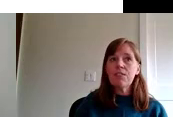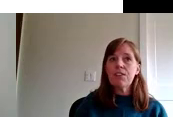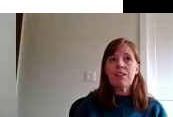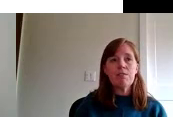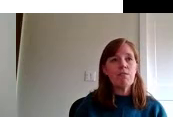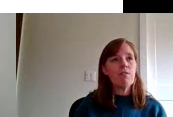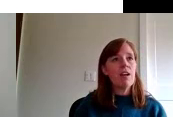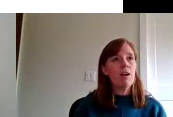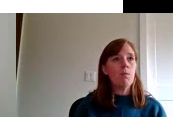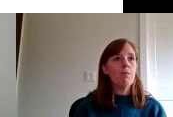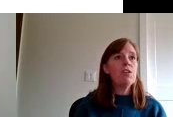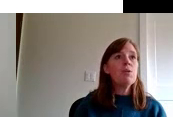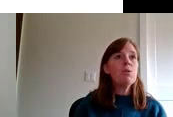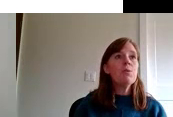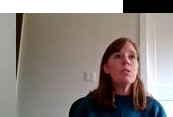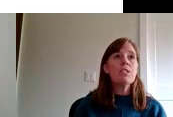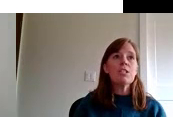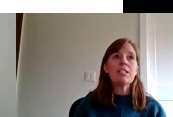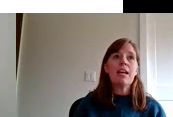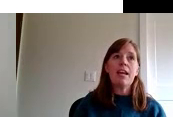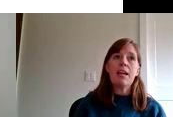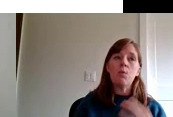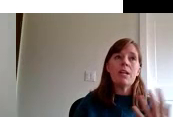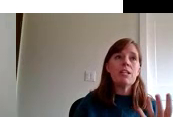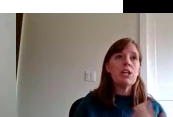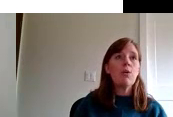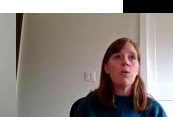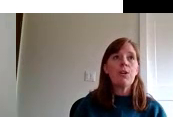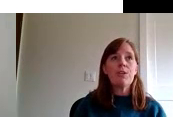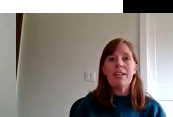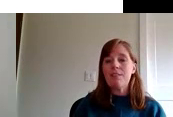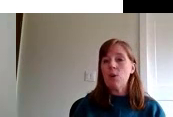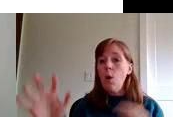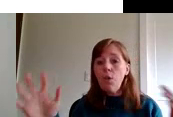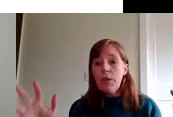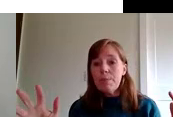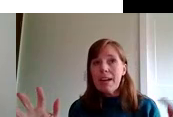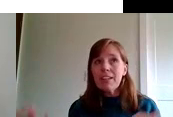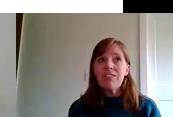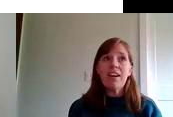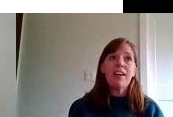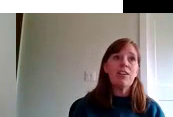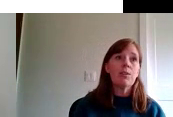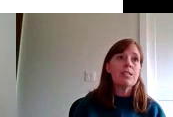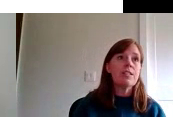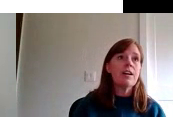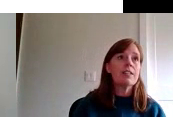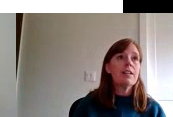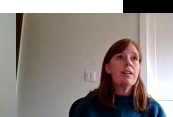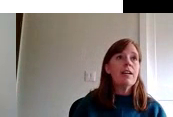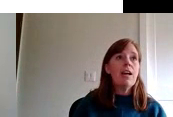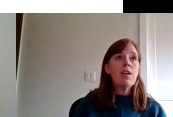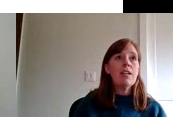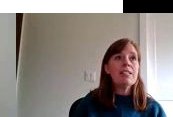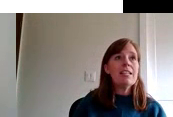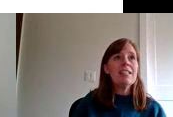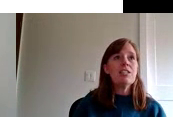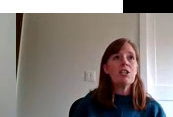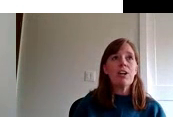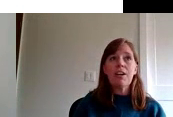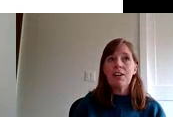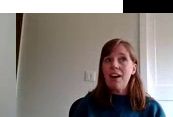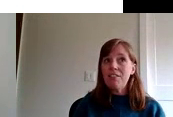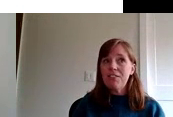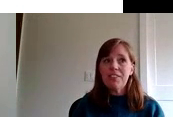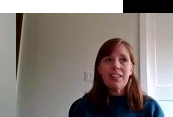have different views, just a window, or you can have the whole thing magnified or a dock, and then it's